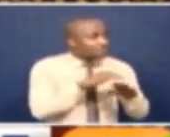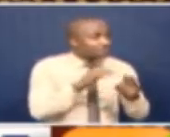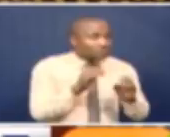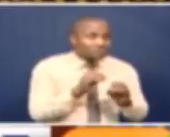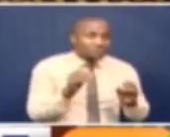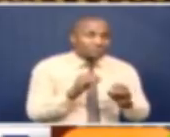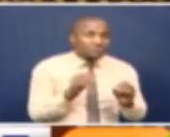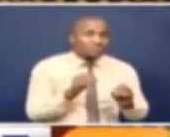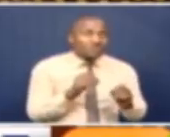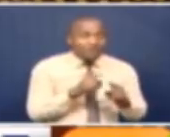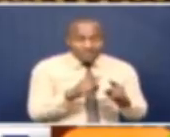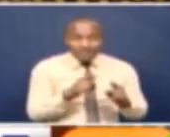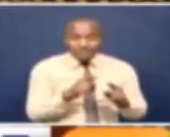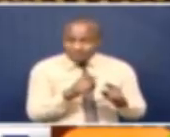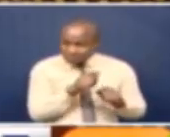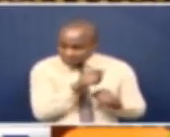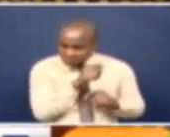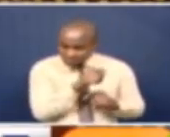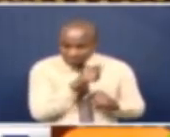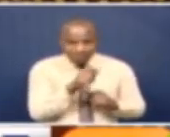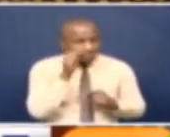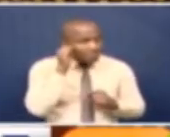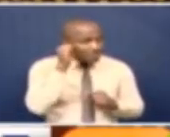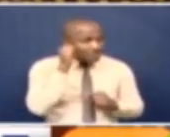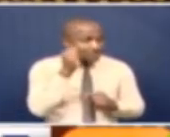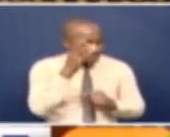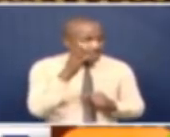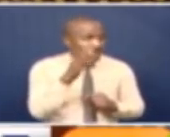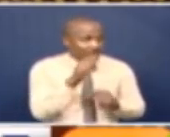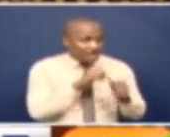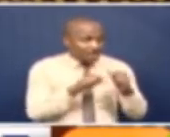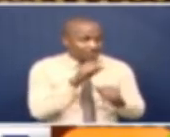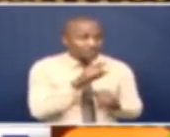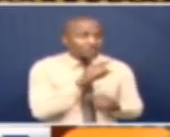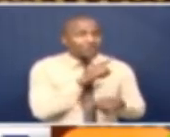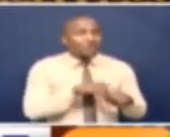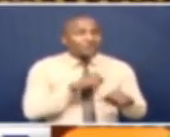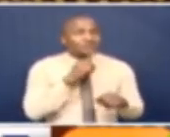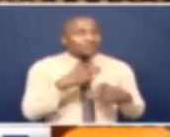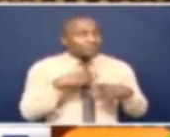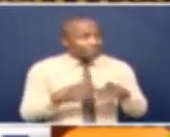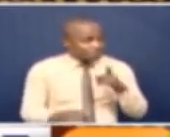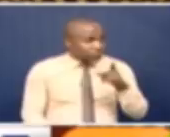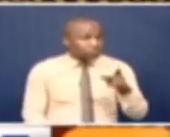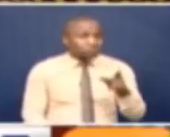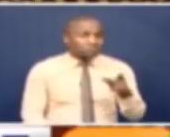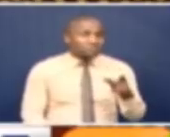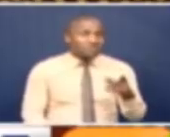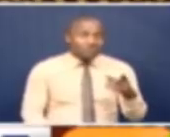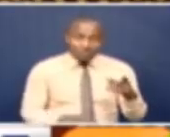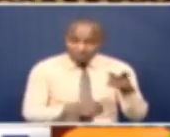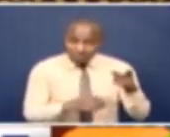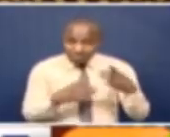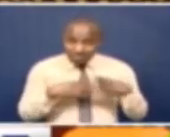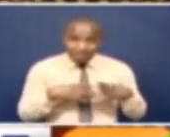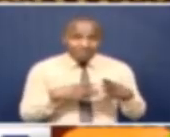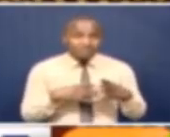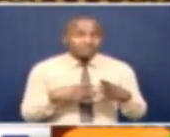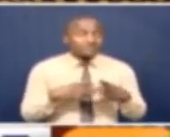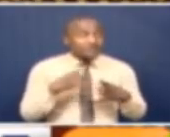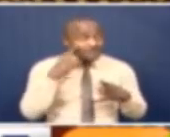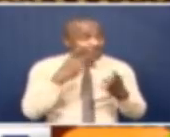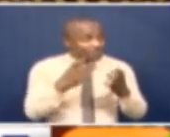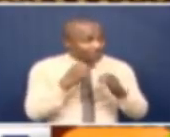convenient political exit or a political statement. When you say wale watu or wale watu, and I think what we need to